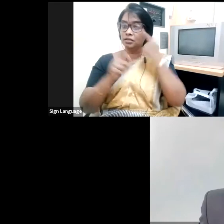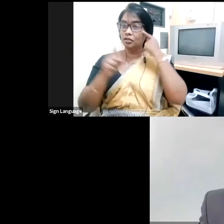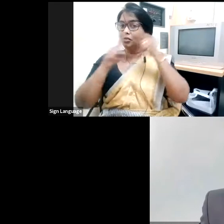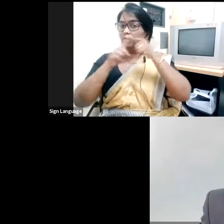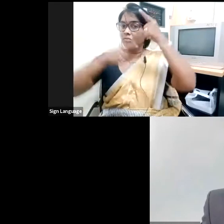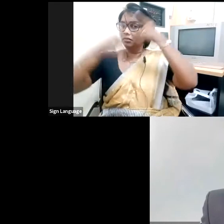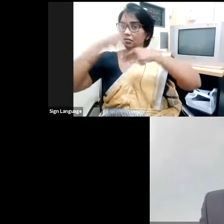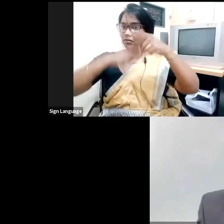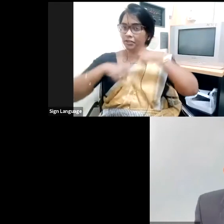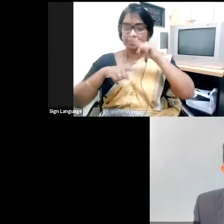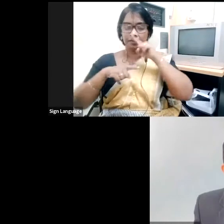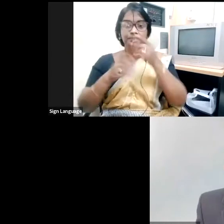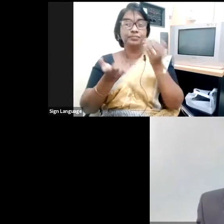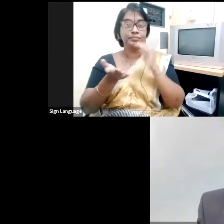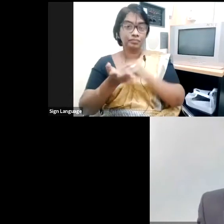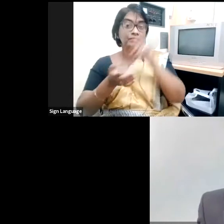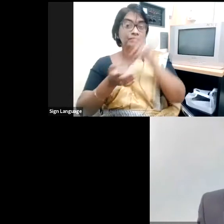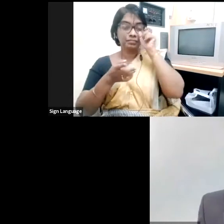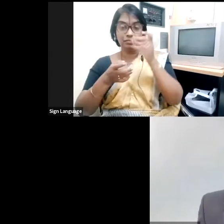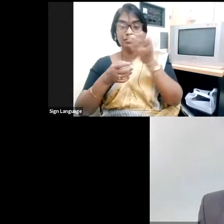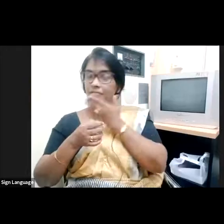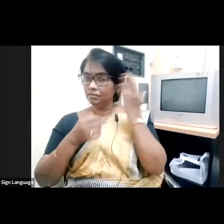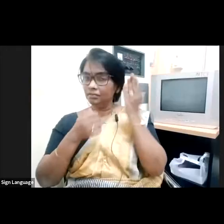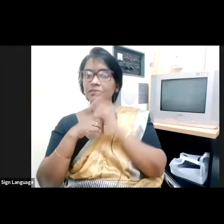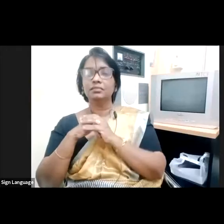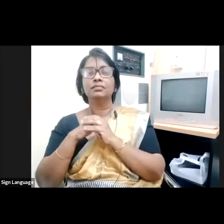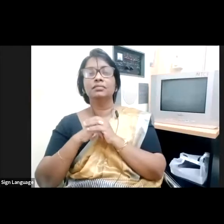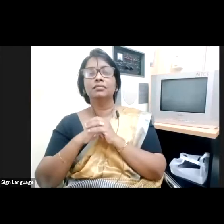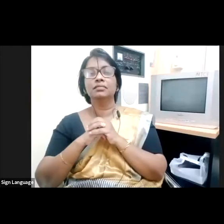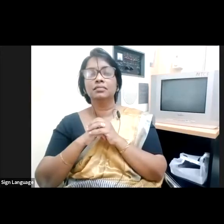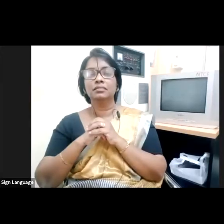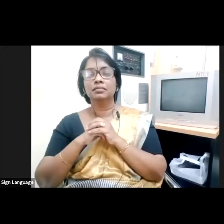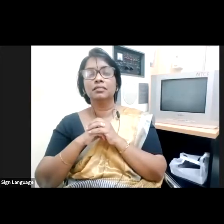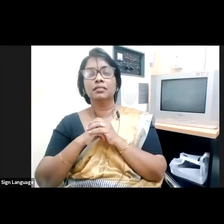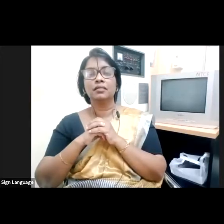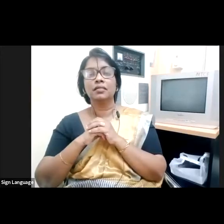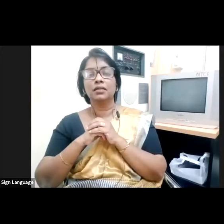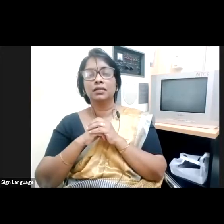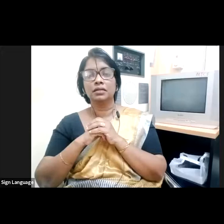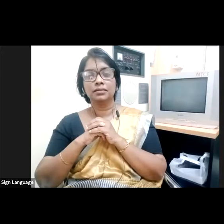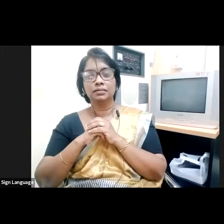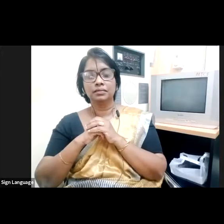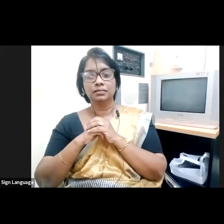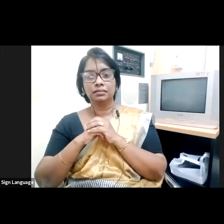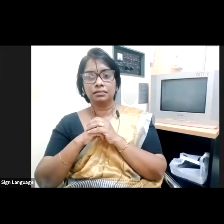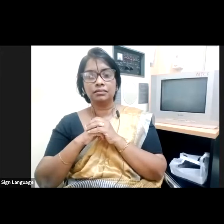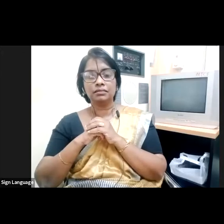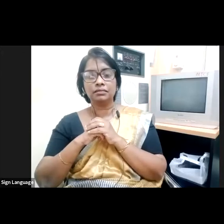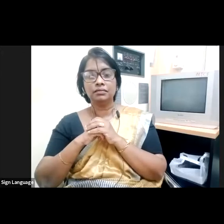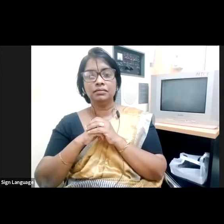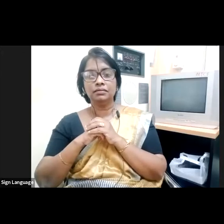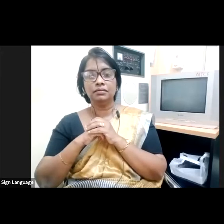to what you have to say and the impact and the transformational effect that we are looking at. So I'm going to move to our next panelist now.